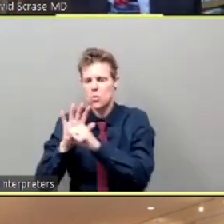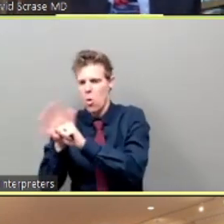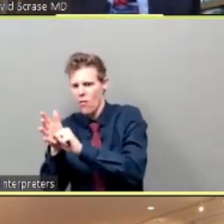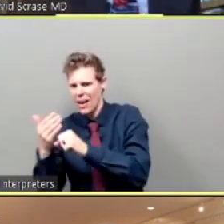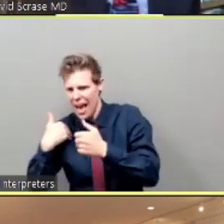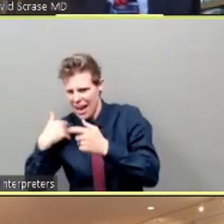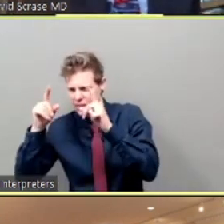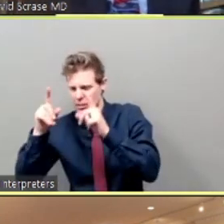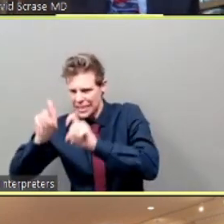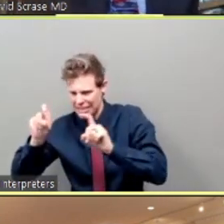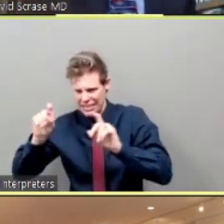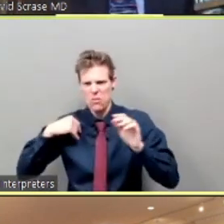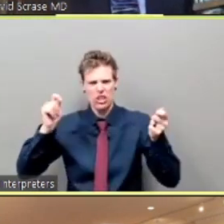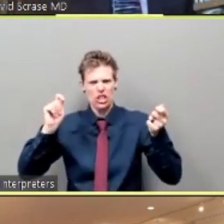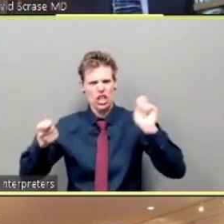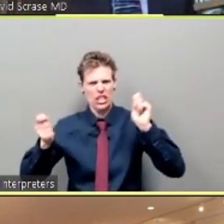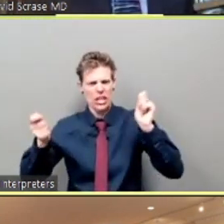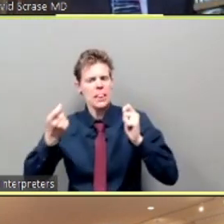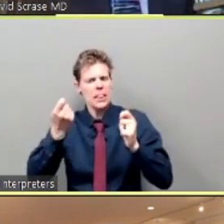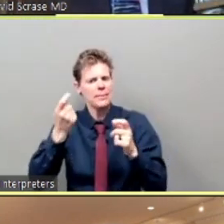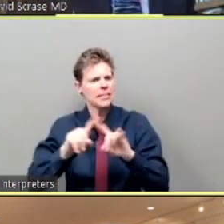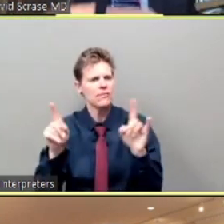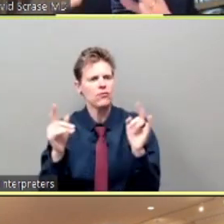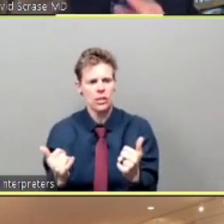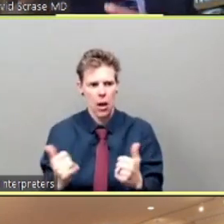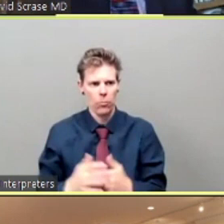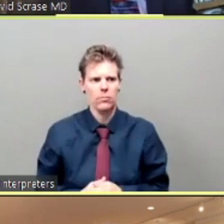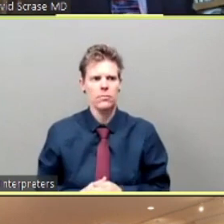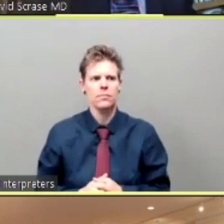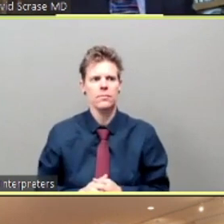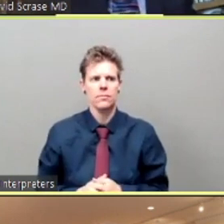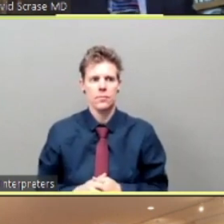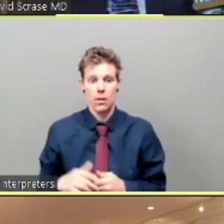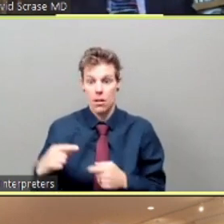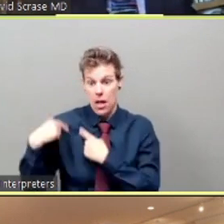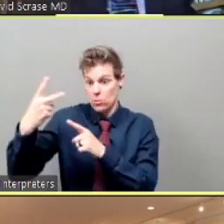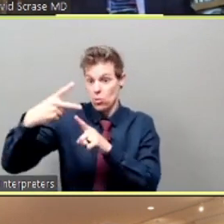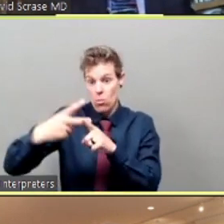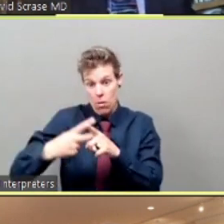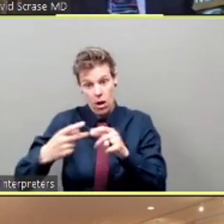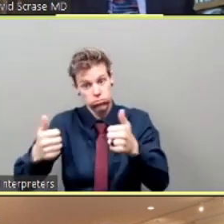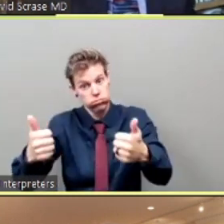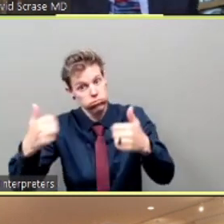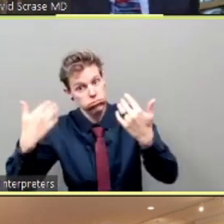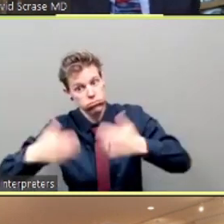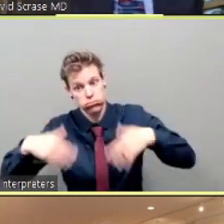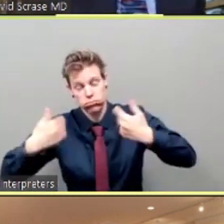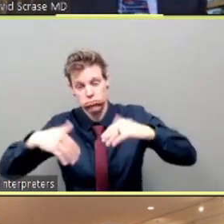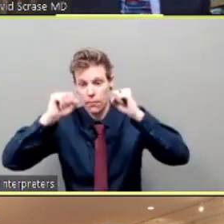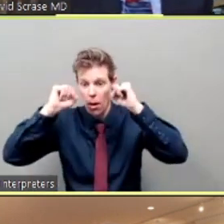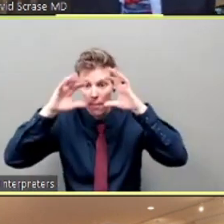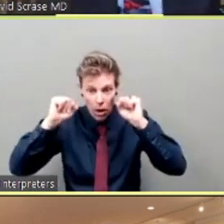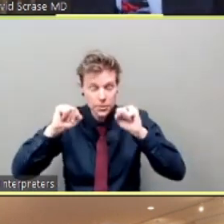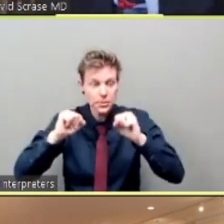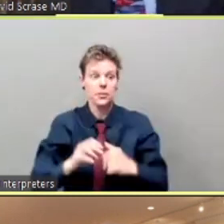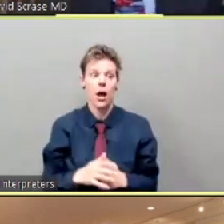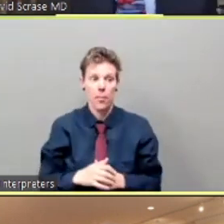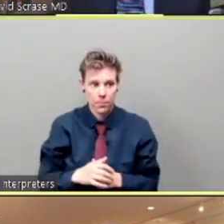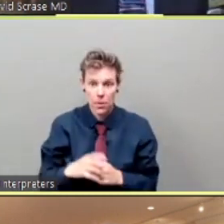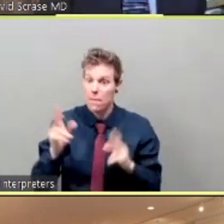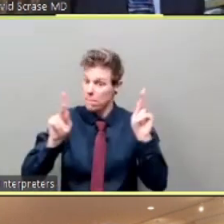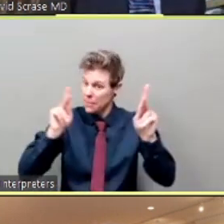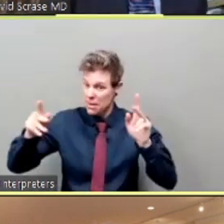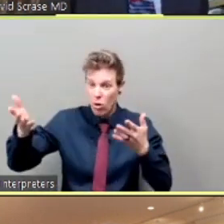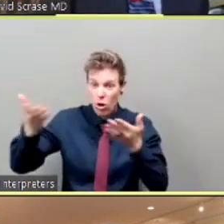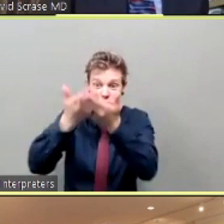been overwhelmingly positive from people saying, why can't we build vaccination rates into our red, yellow, green framework? So